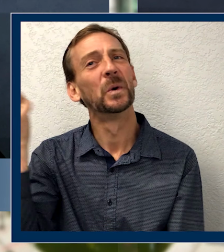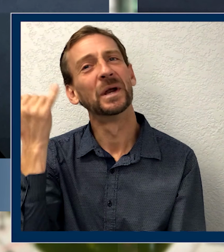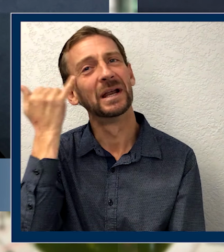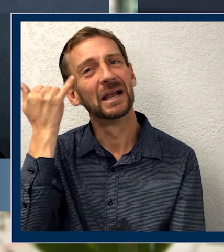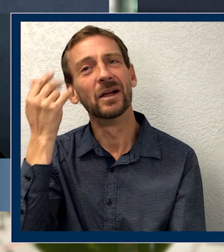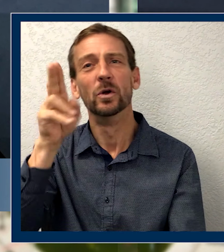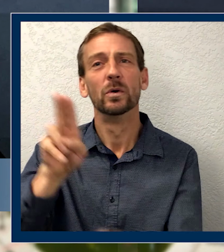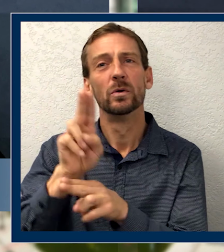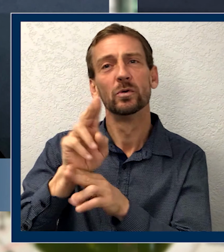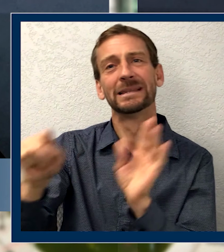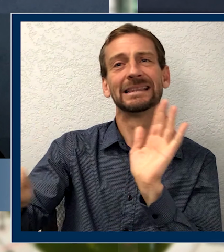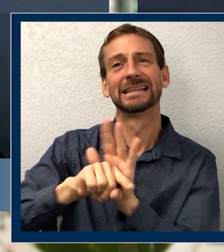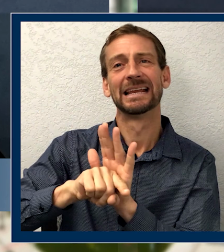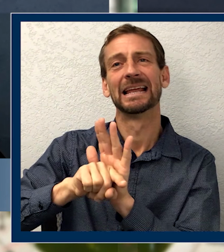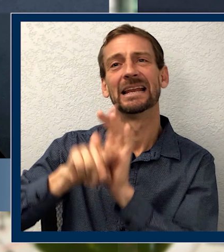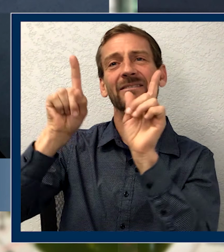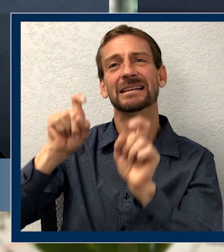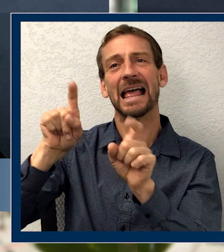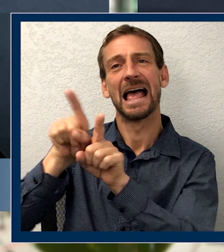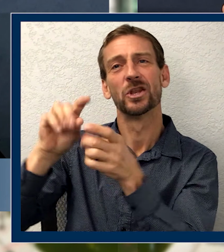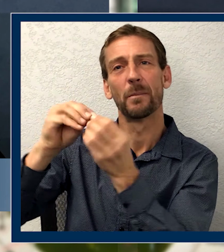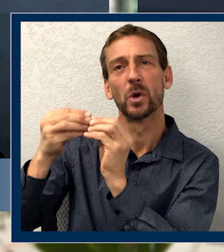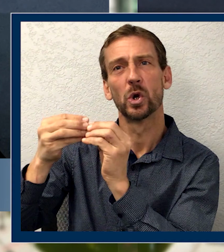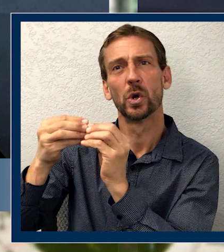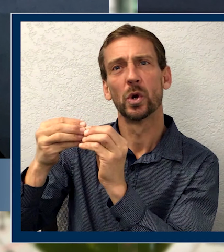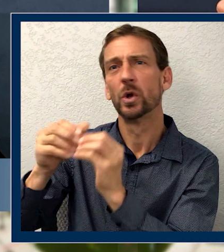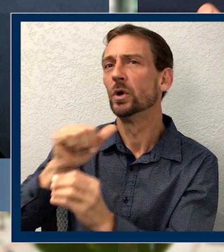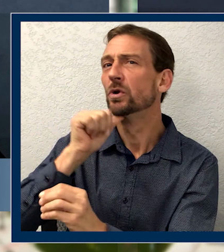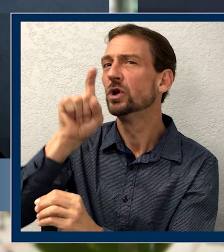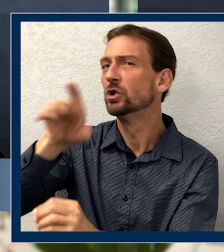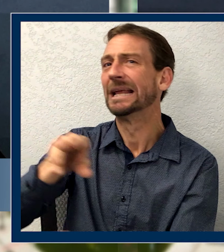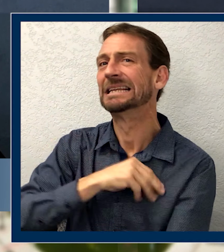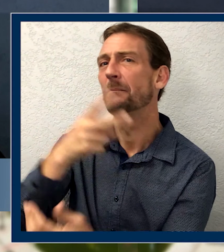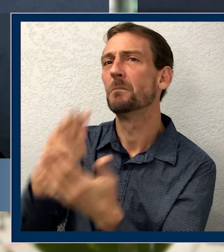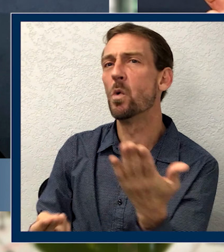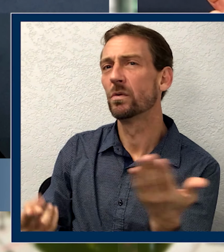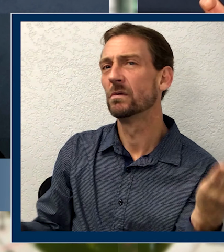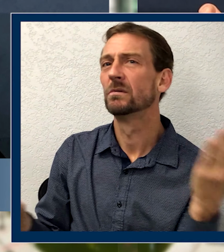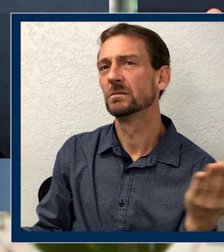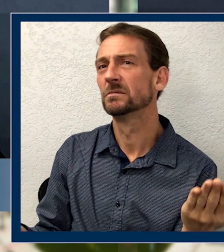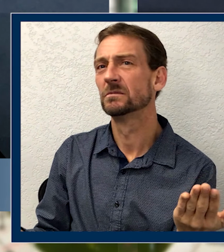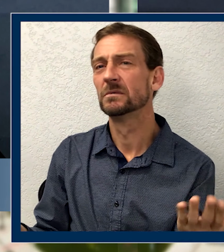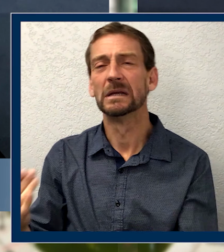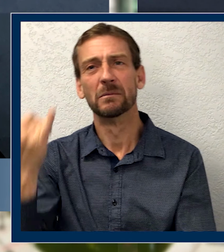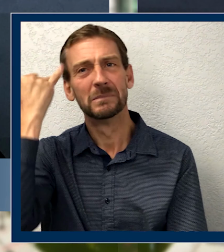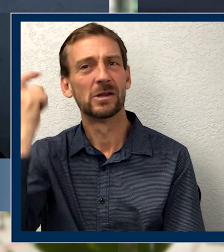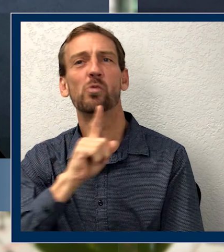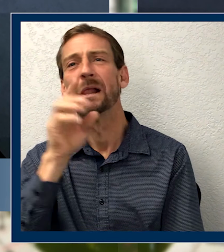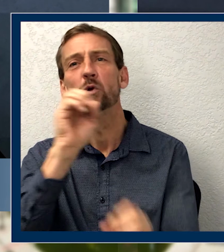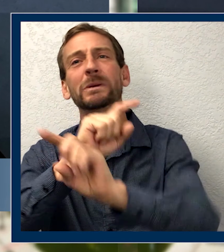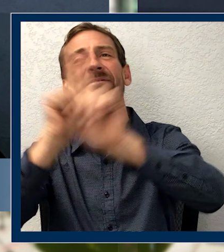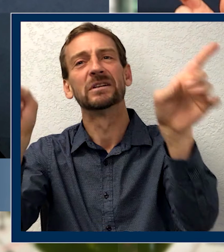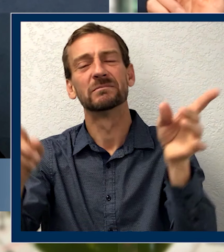going to use negative testing as a metric, that you shouldn't accept both, because there really is no